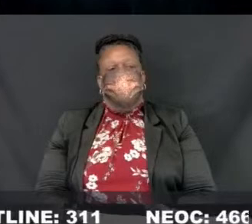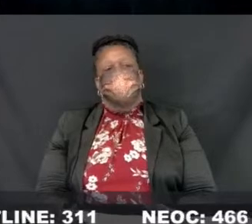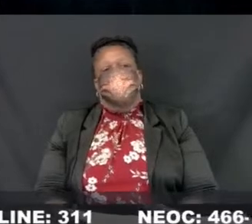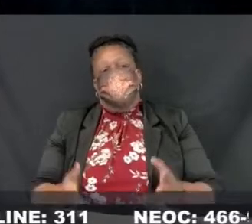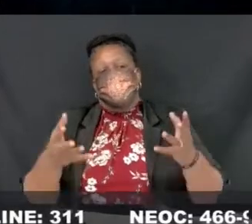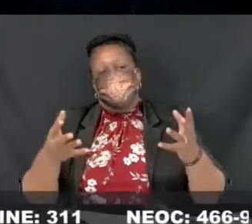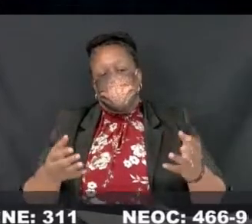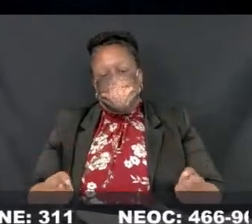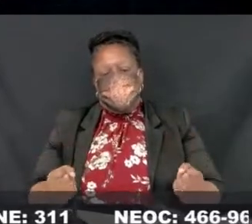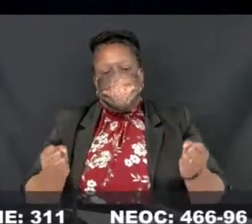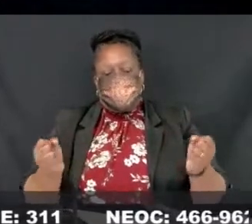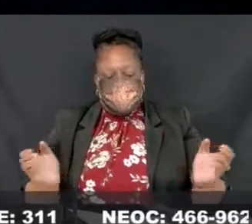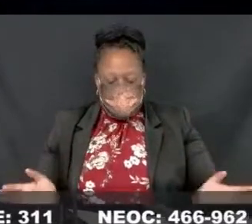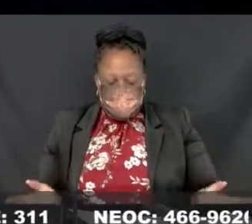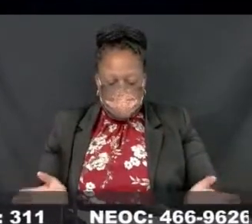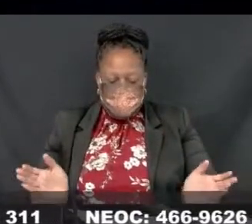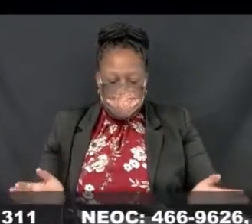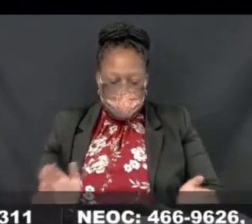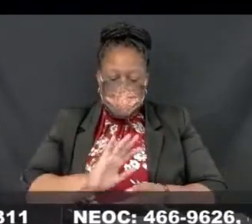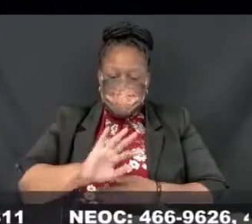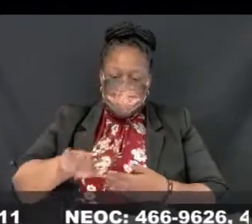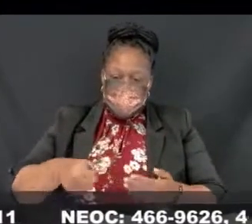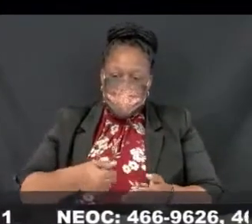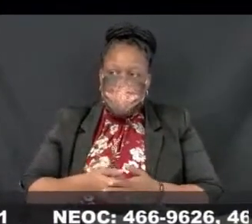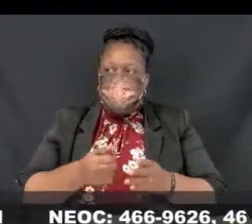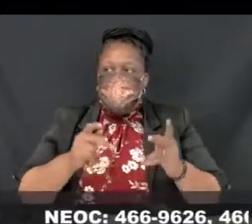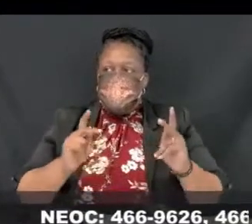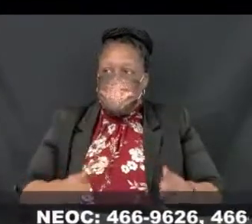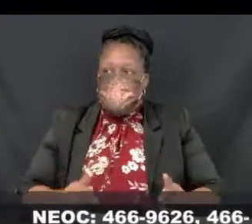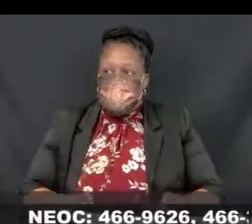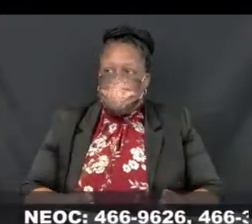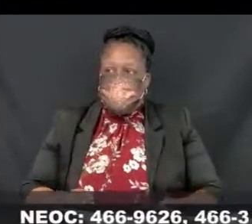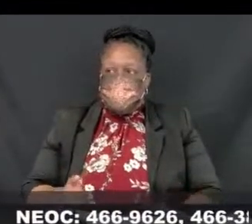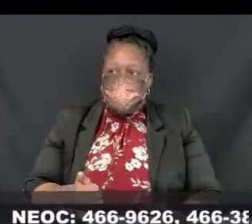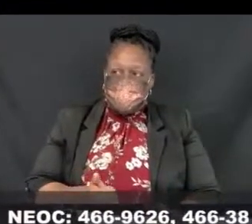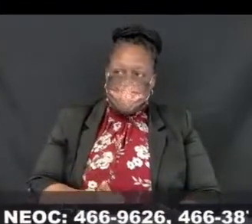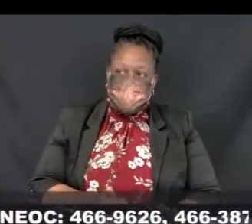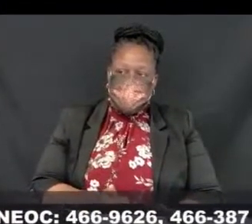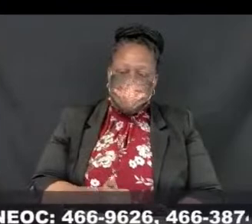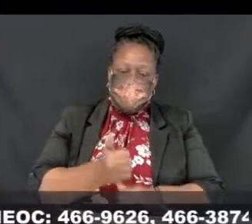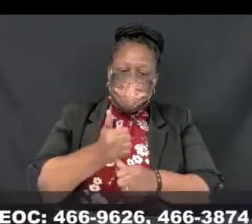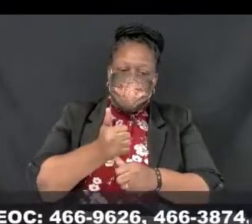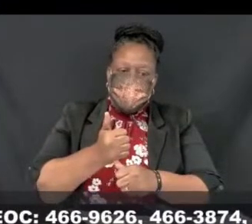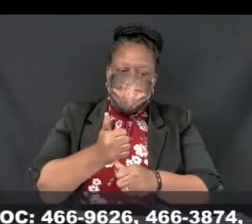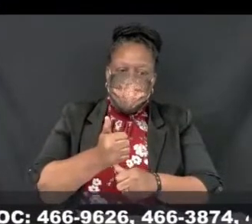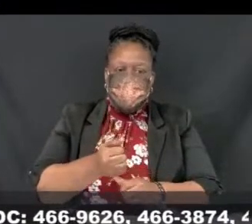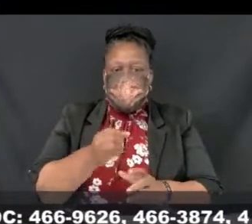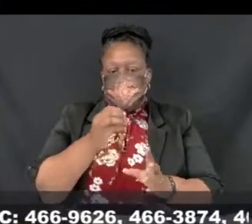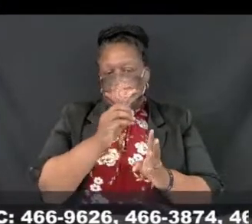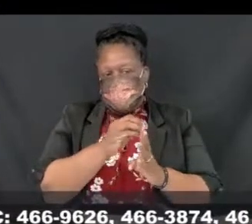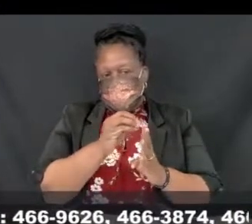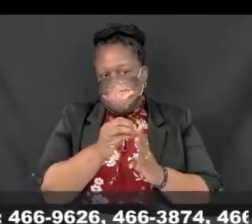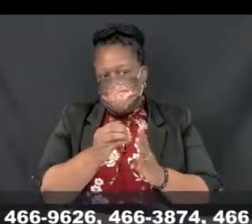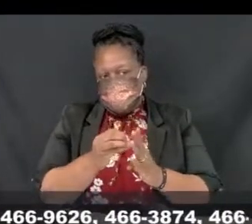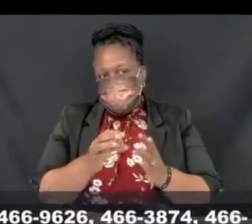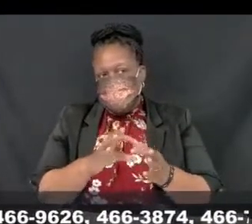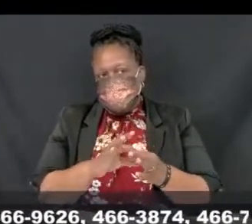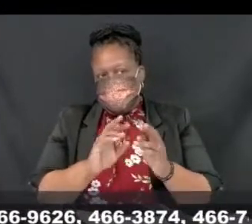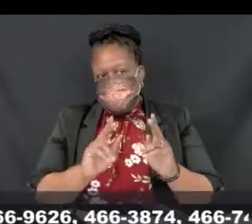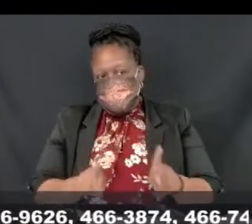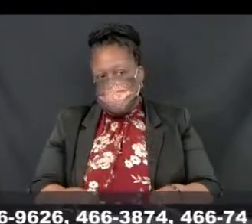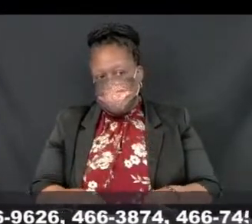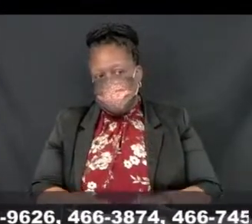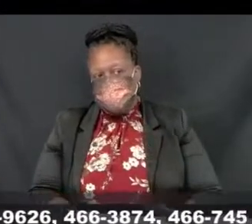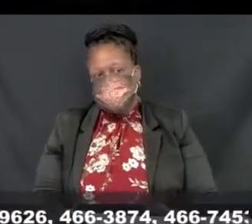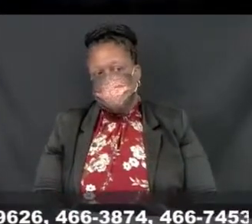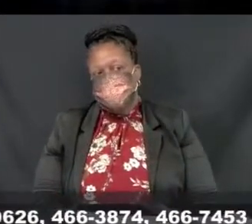opportunity to encourage our citizens, residents, to support the National Housing and Census,